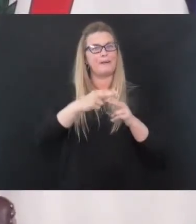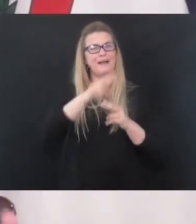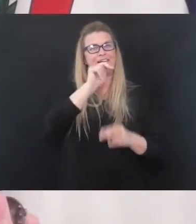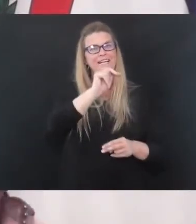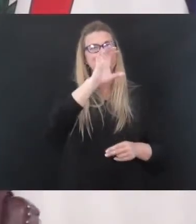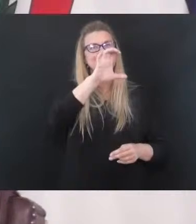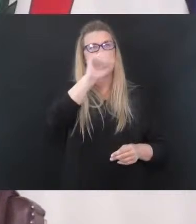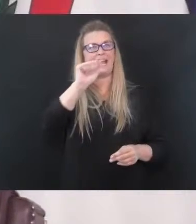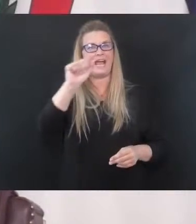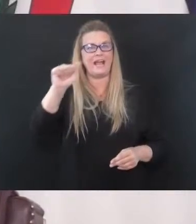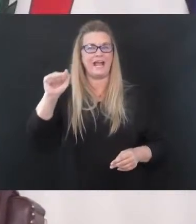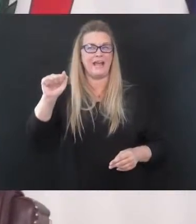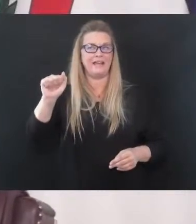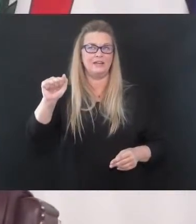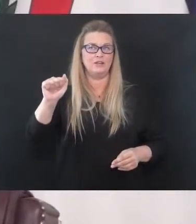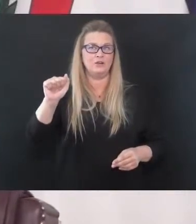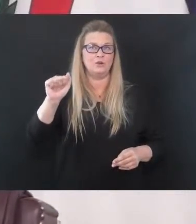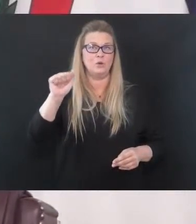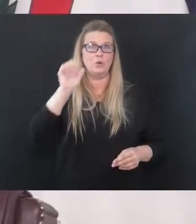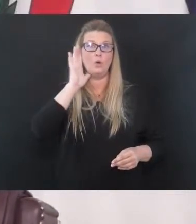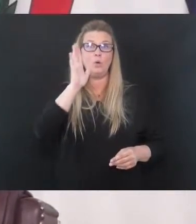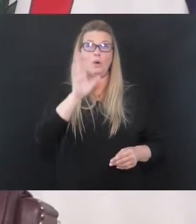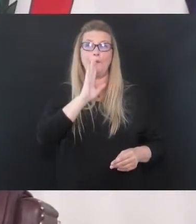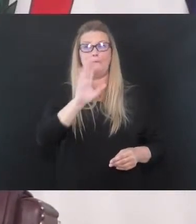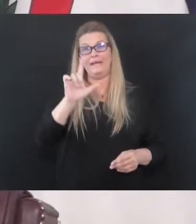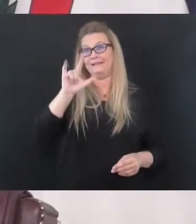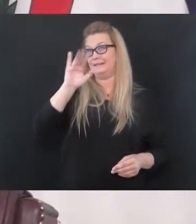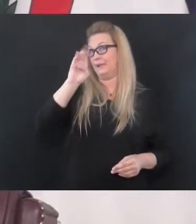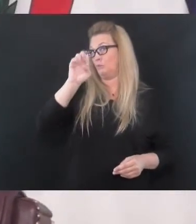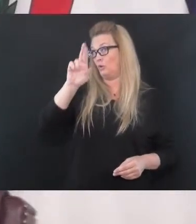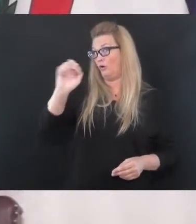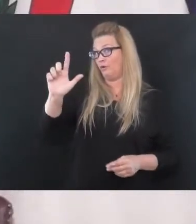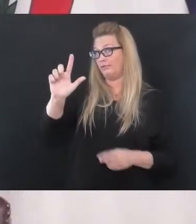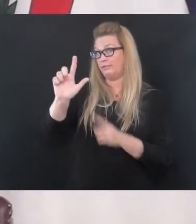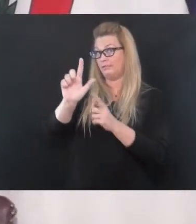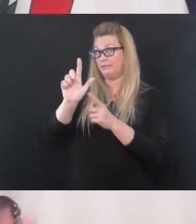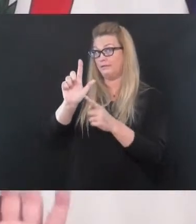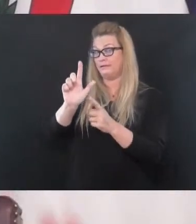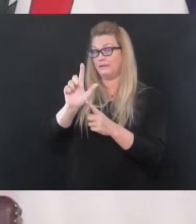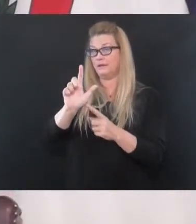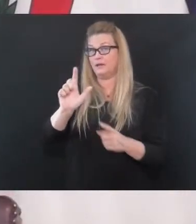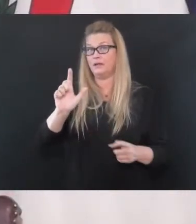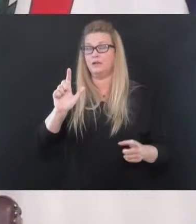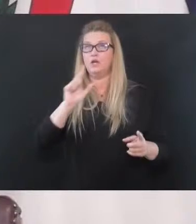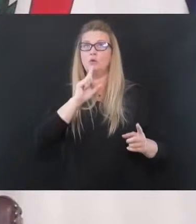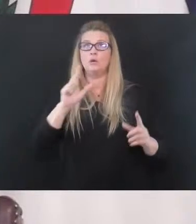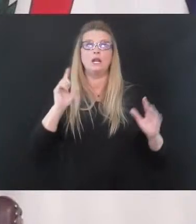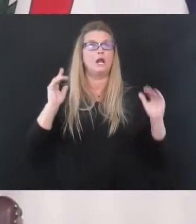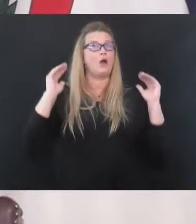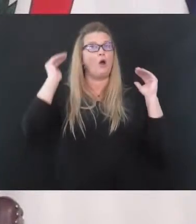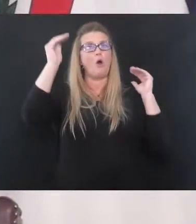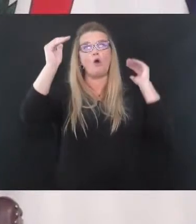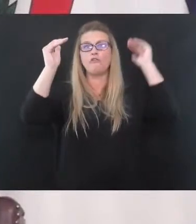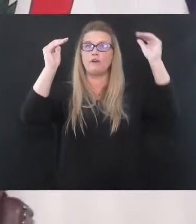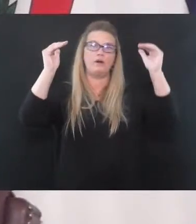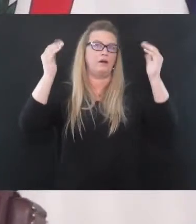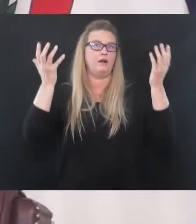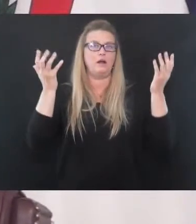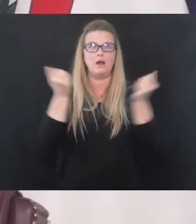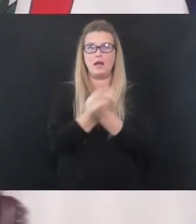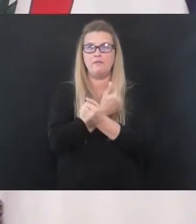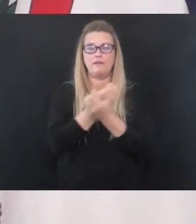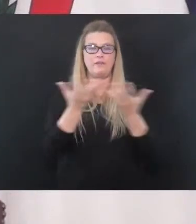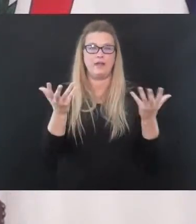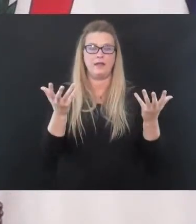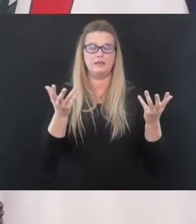NCAA is going to be so liberal, and they're going to be, you know, over the top and everything. And